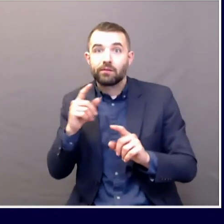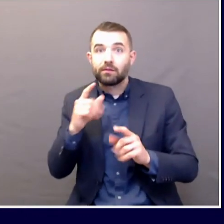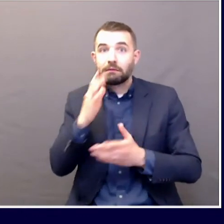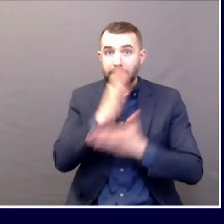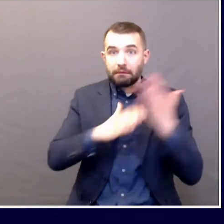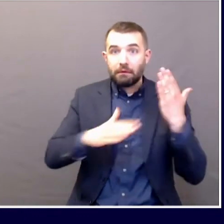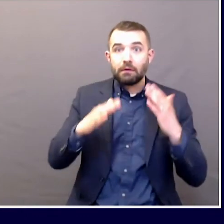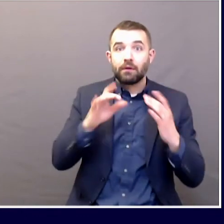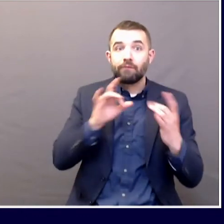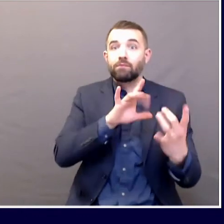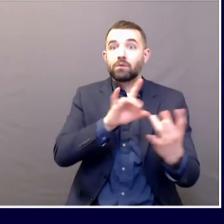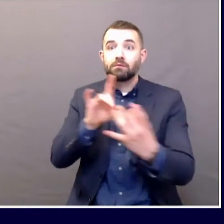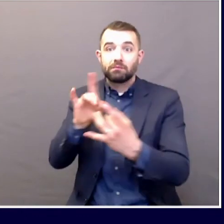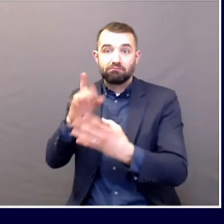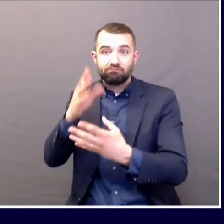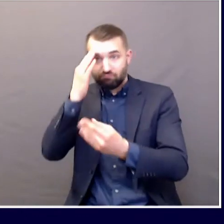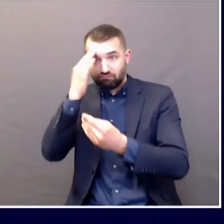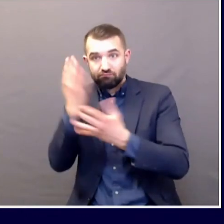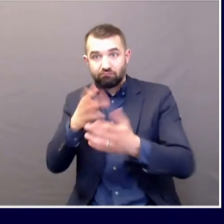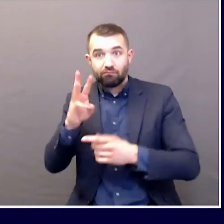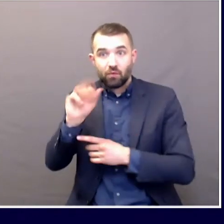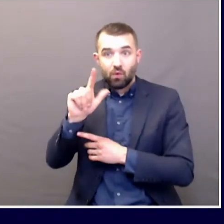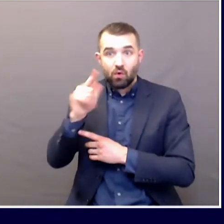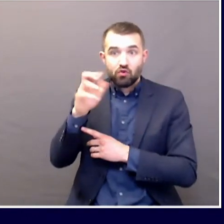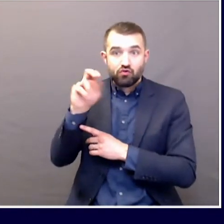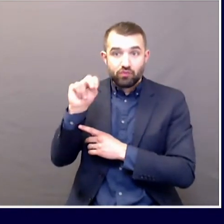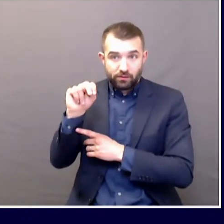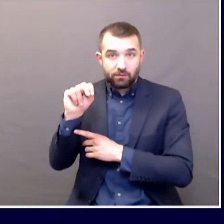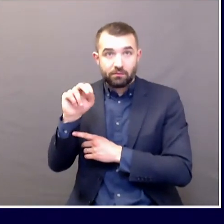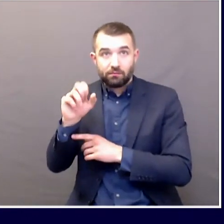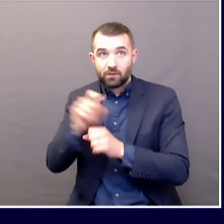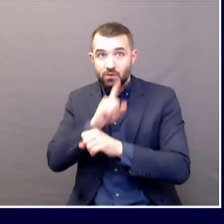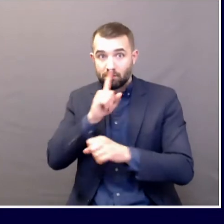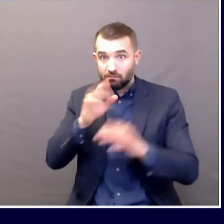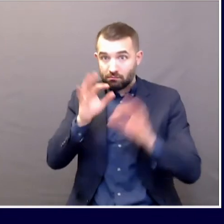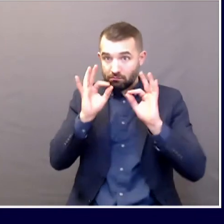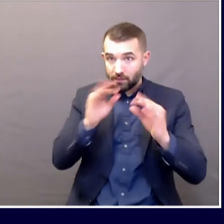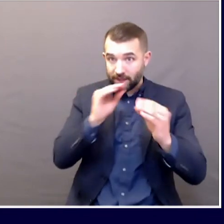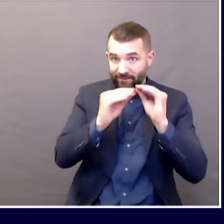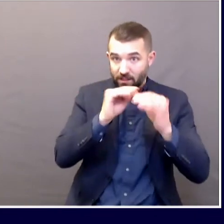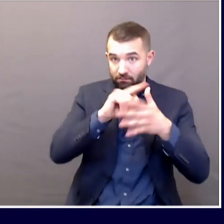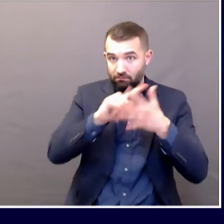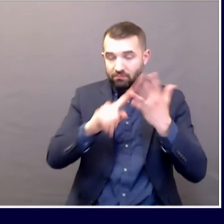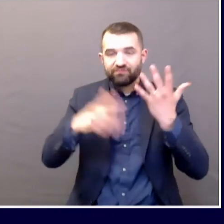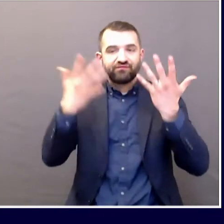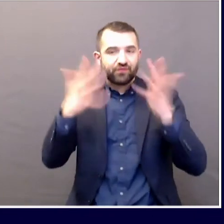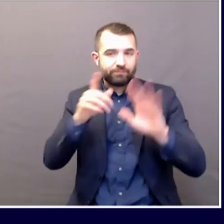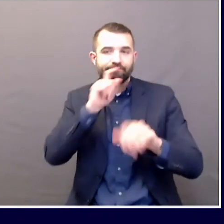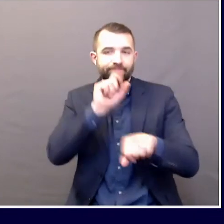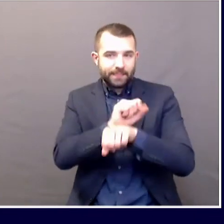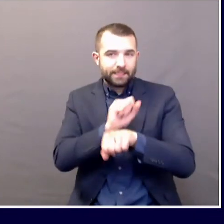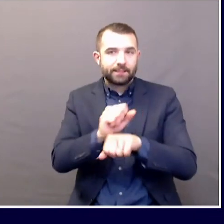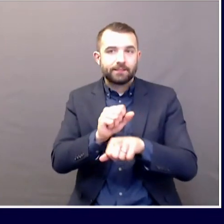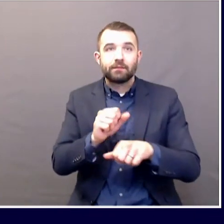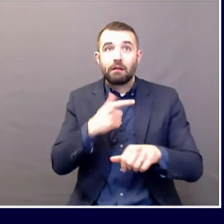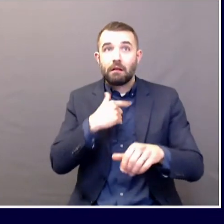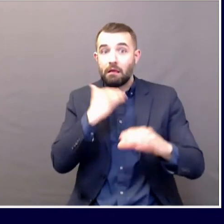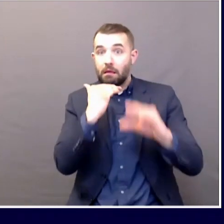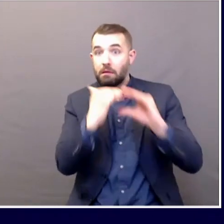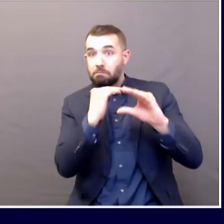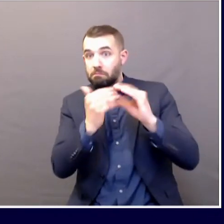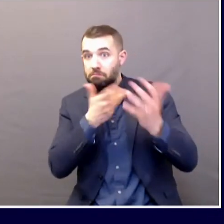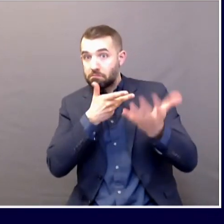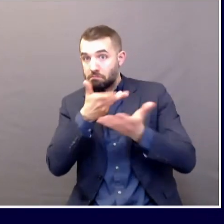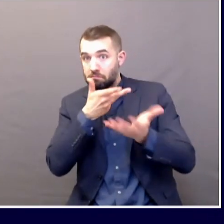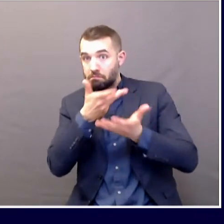Walgreens to make sure that they were addressing, and they have done so. And generally speaking, the emails that I've seen, The reports that